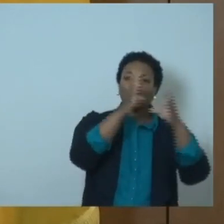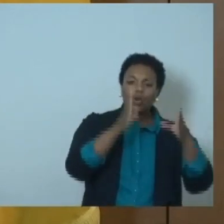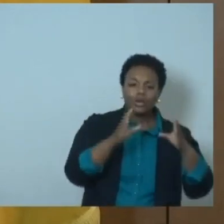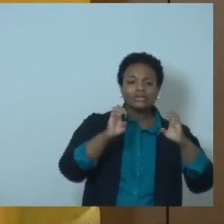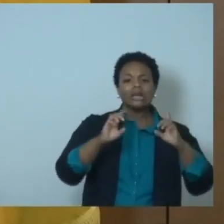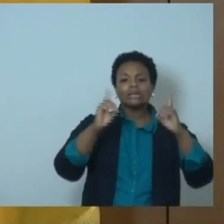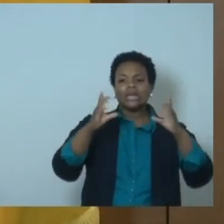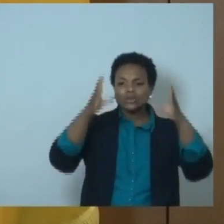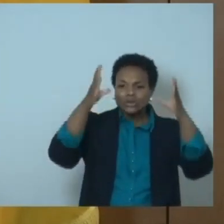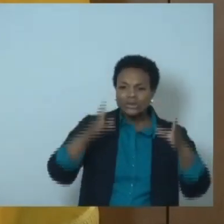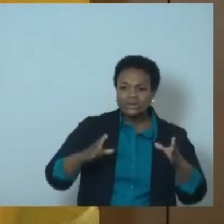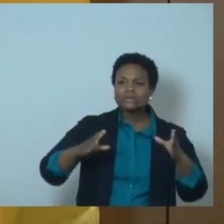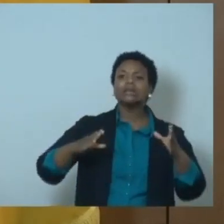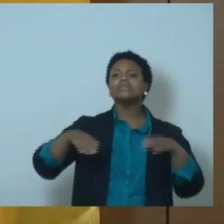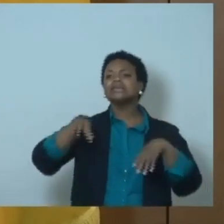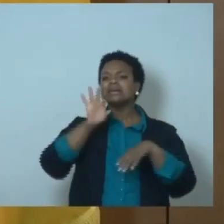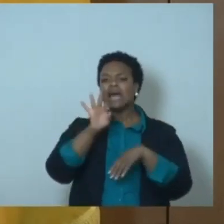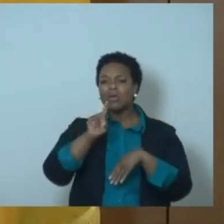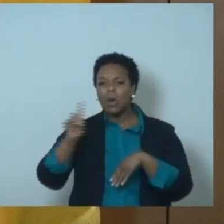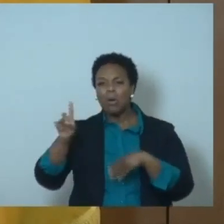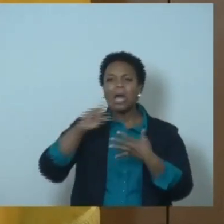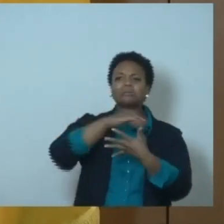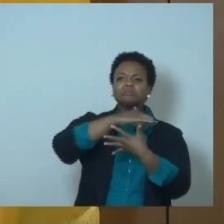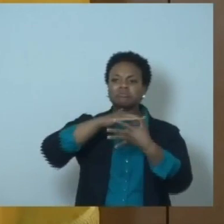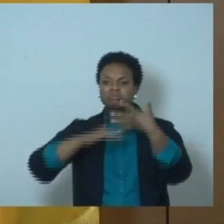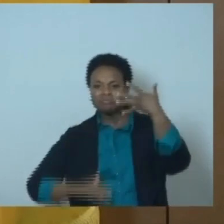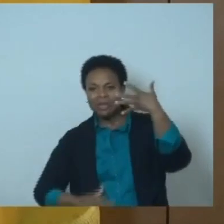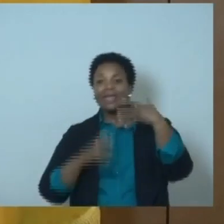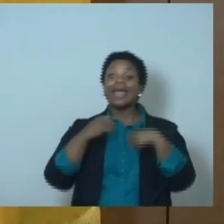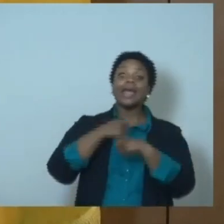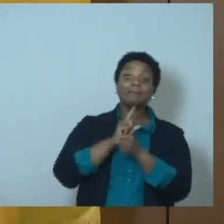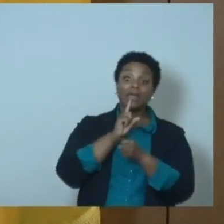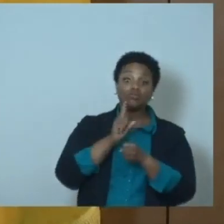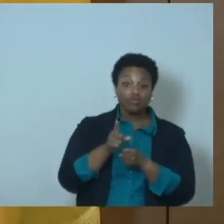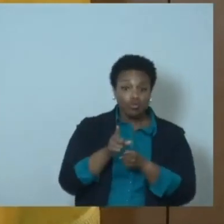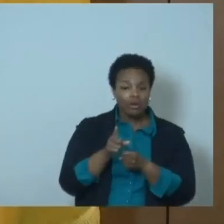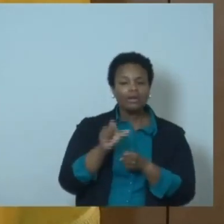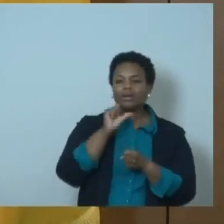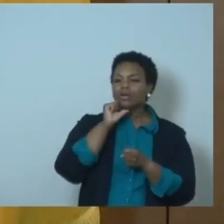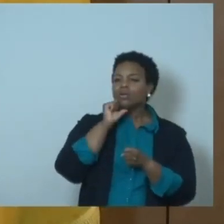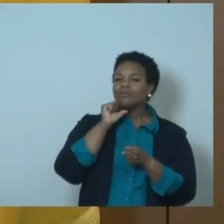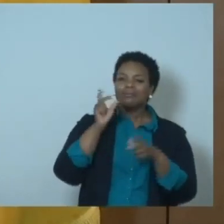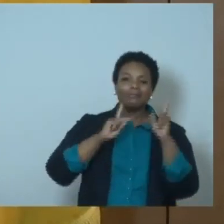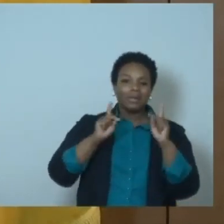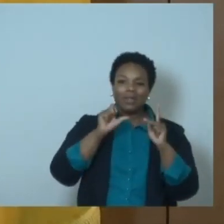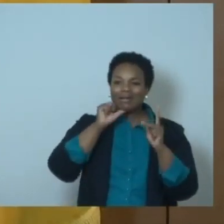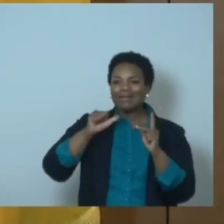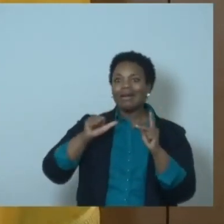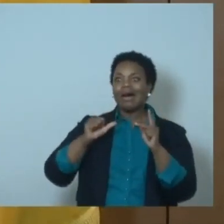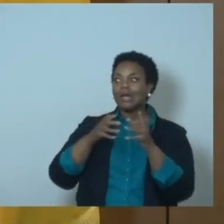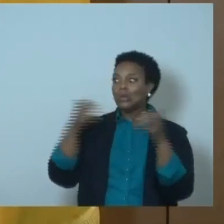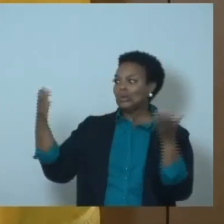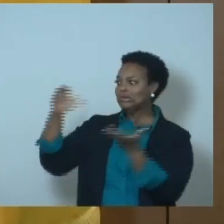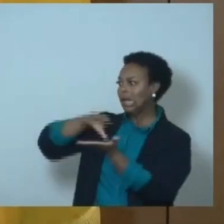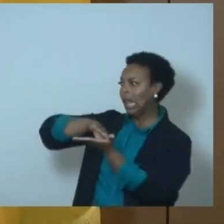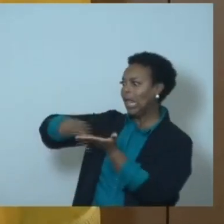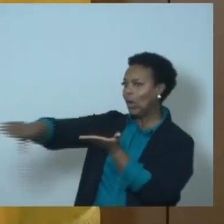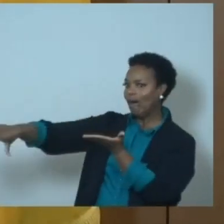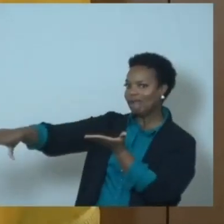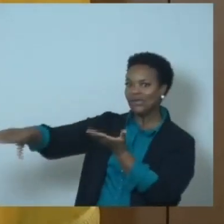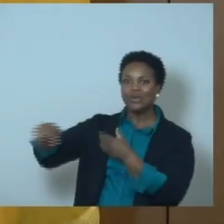make sure that we don't have massive layoffs and furloughs, and I think have strong mechanisms to